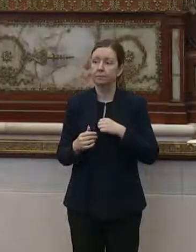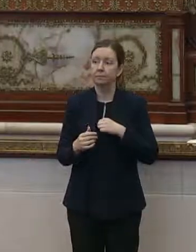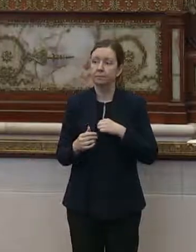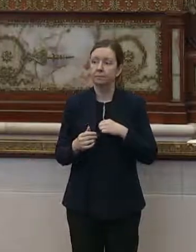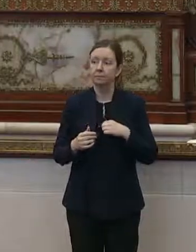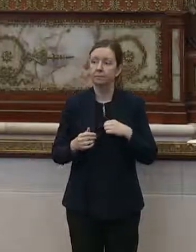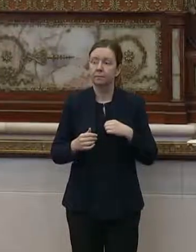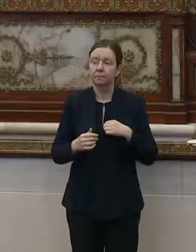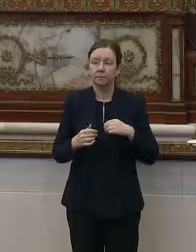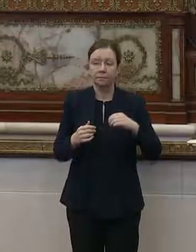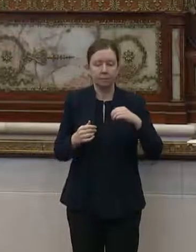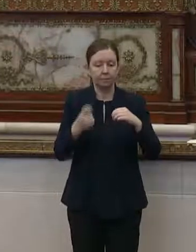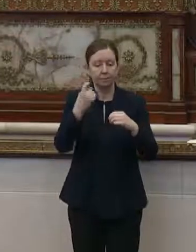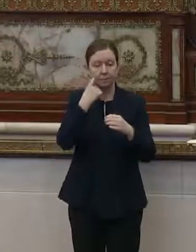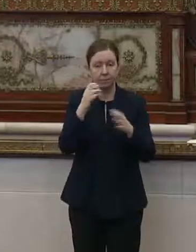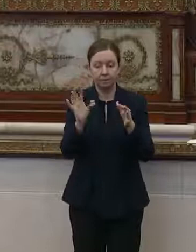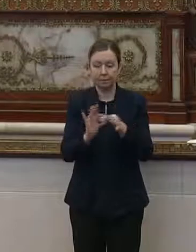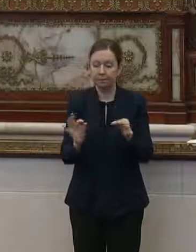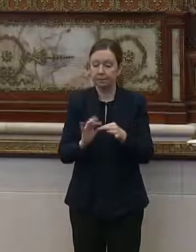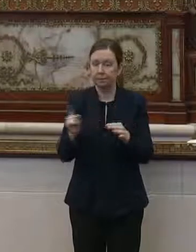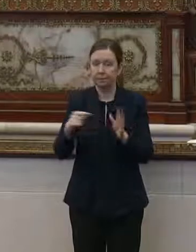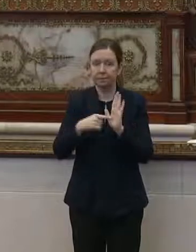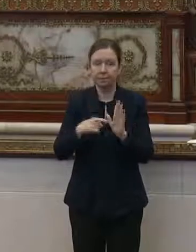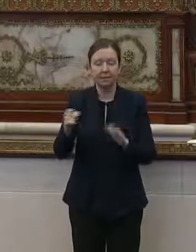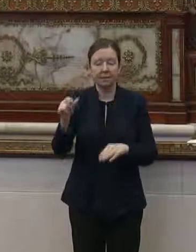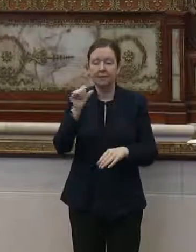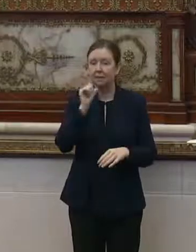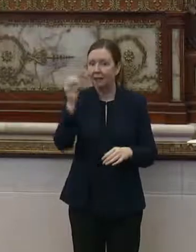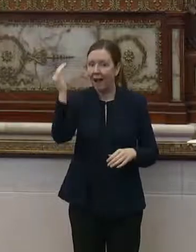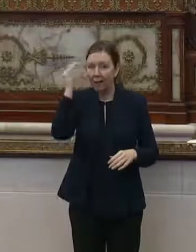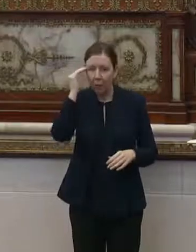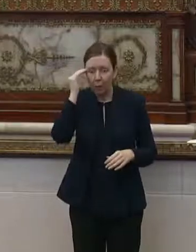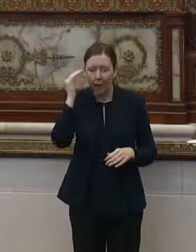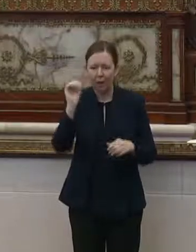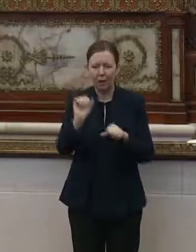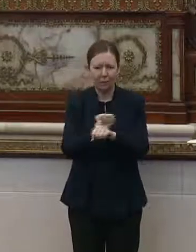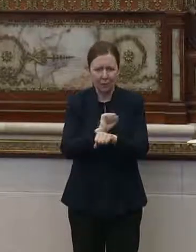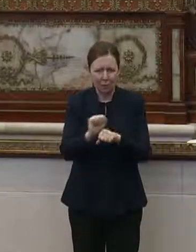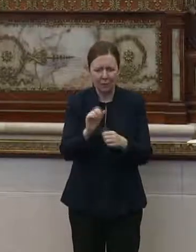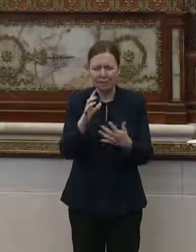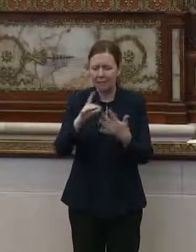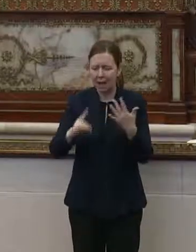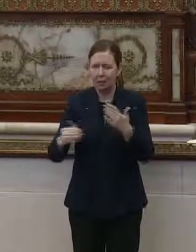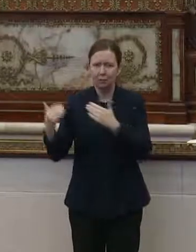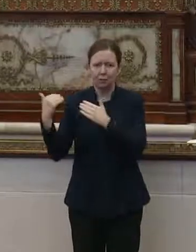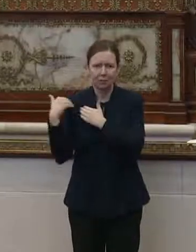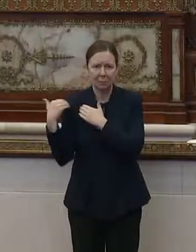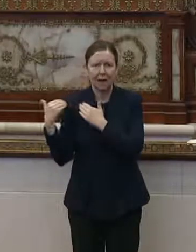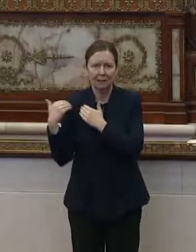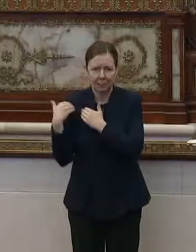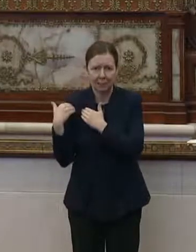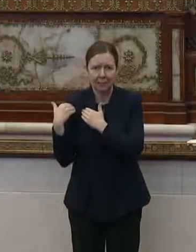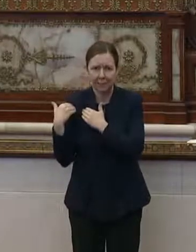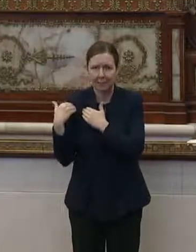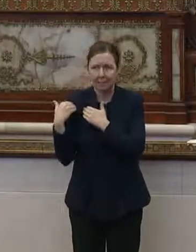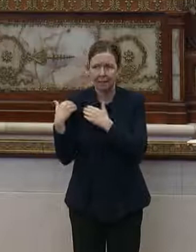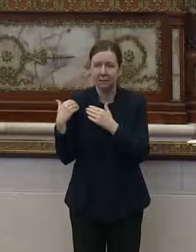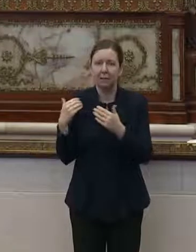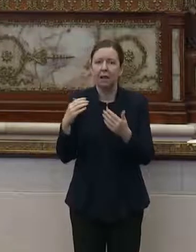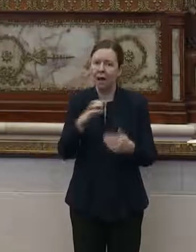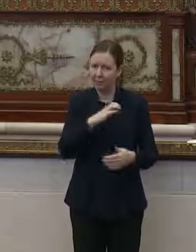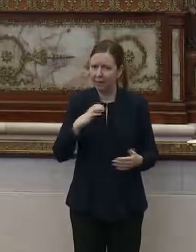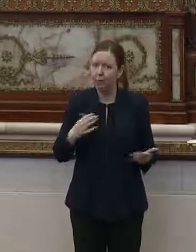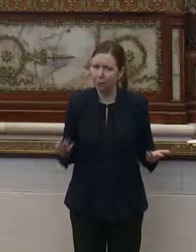His recent statement suggests that he is not aware of the duties, options, and responsibilities of